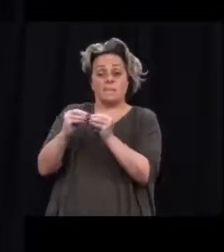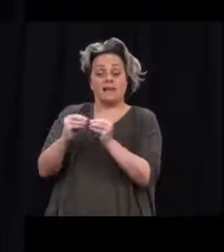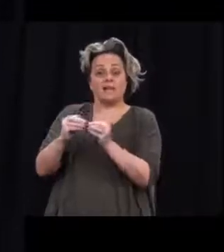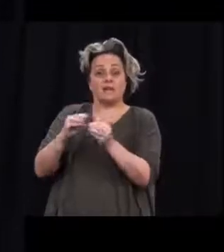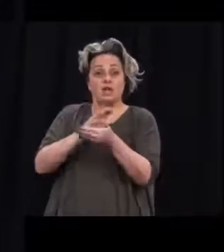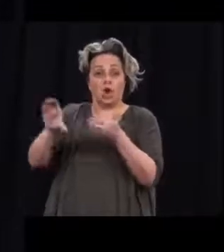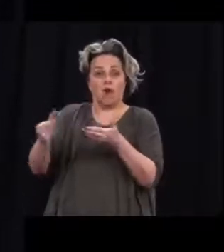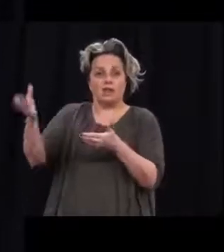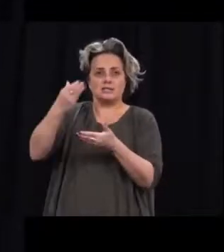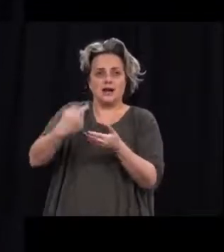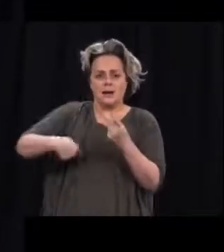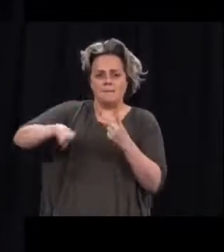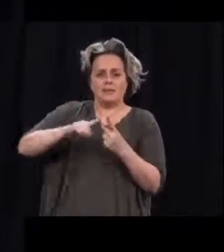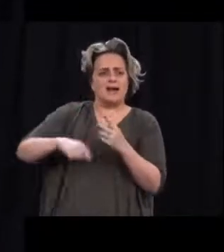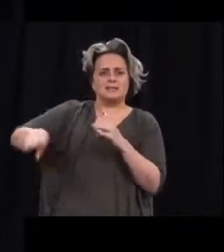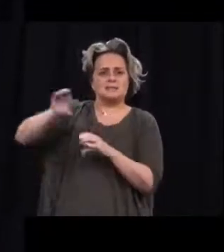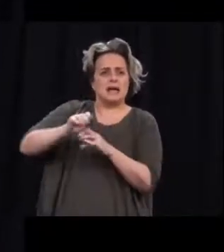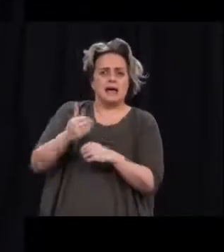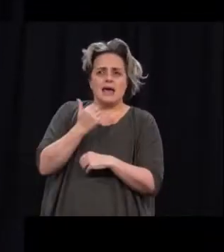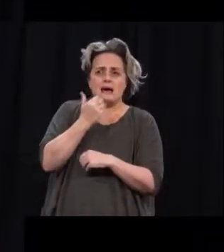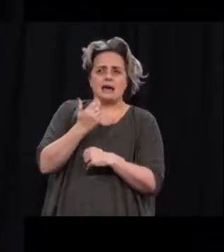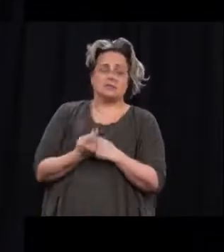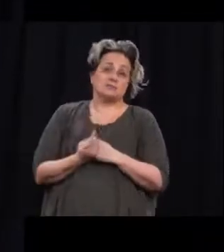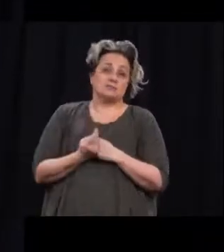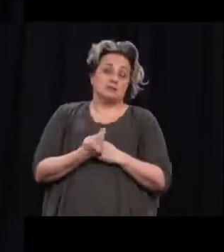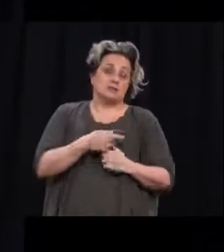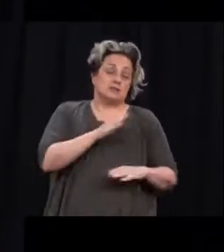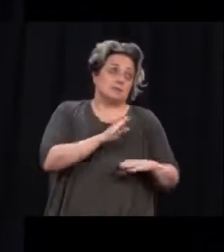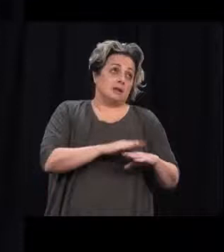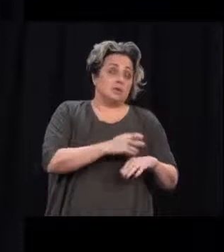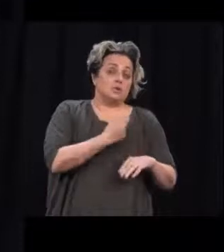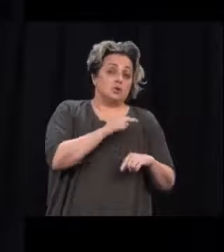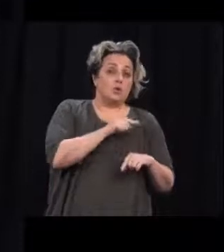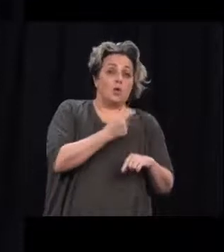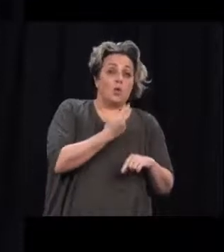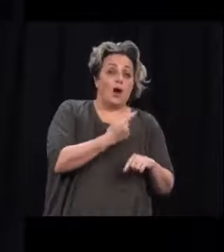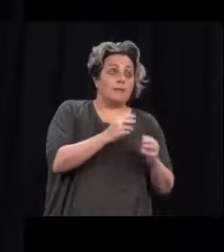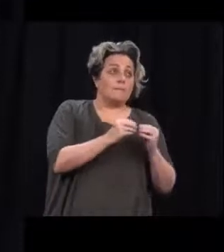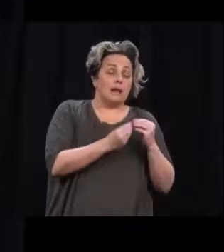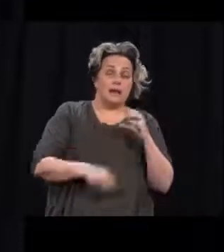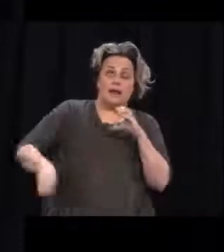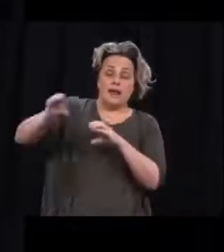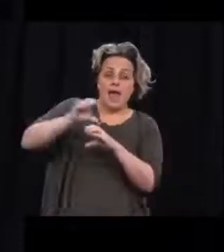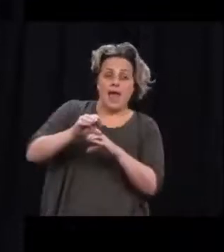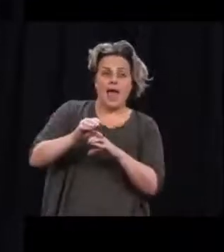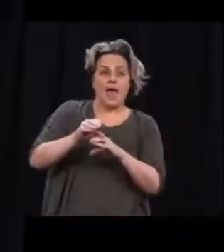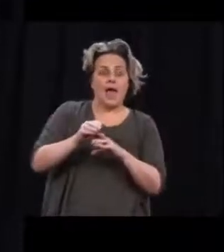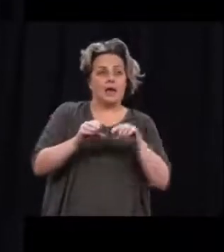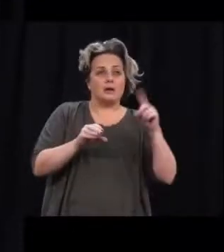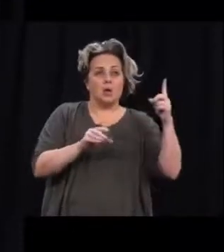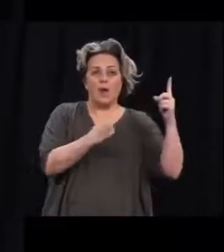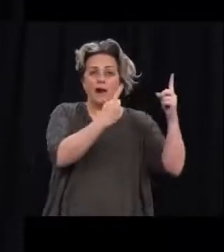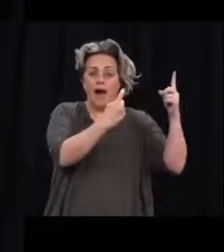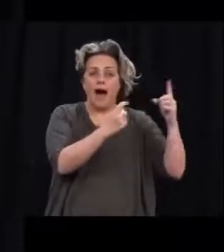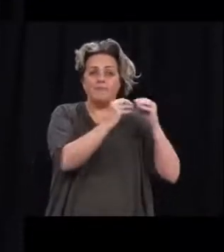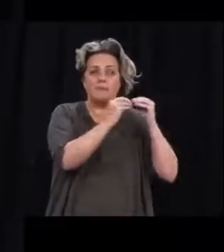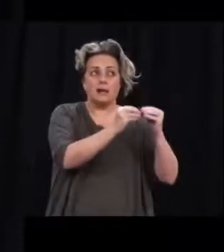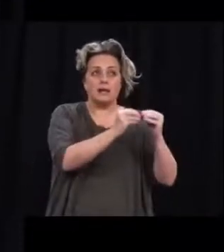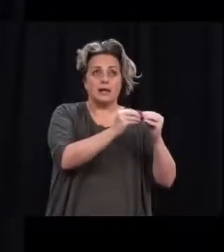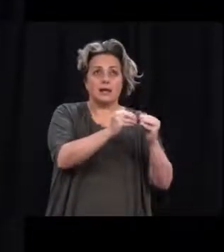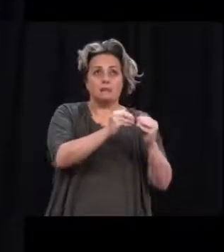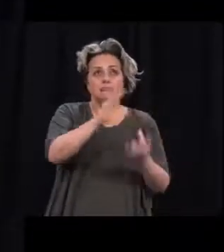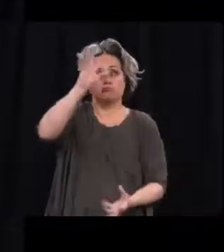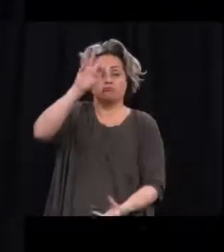that? Well, as I say, there's at least $2.1 billion there in terms of the small business cash flow scheme and around about another $1.5 billion that we're aware